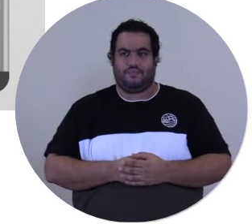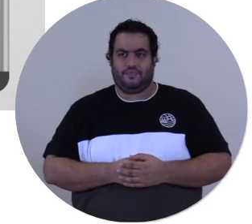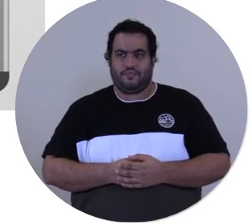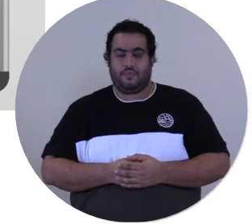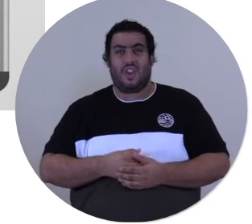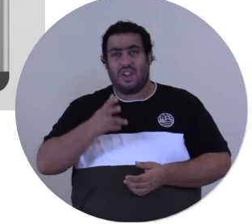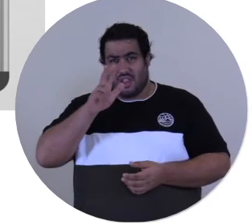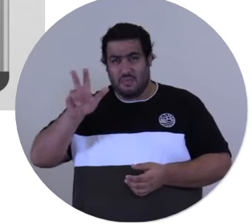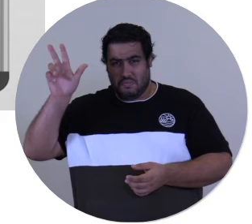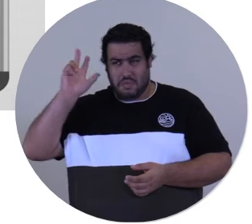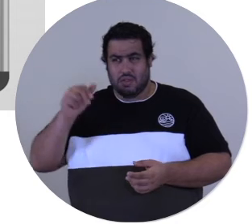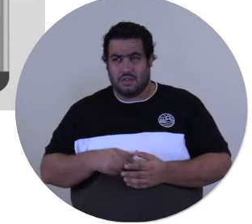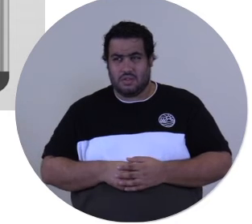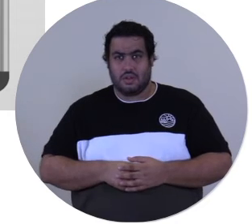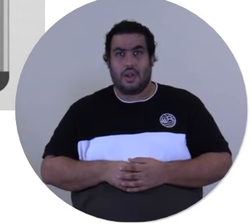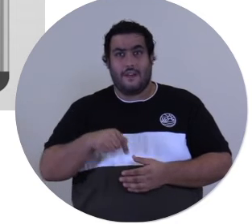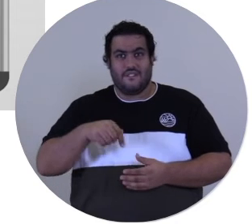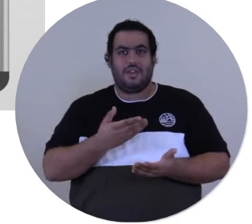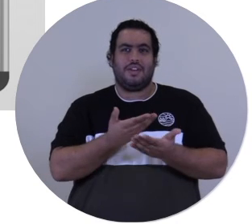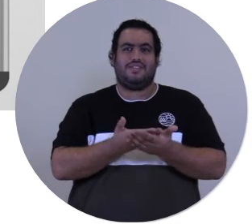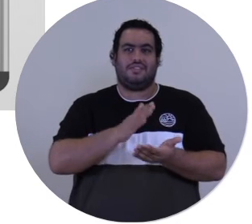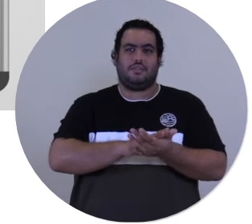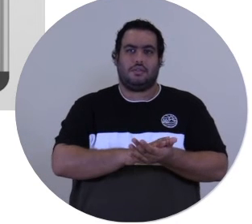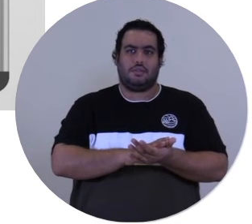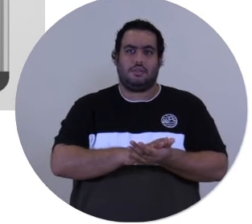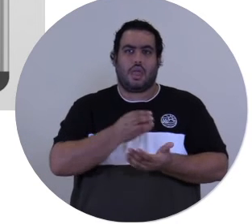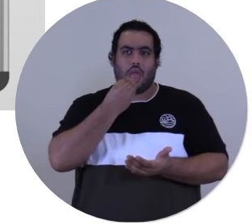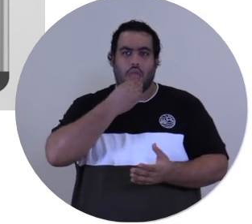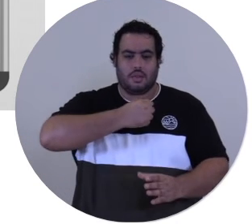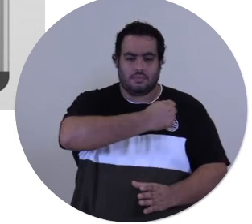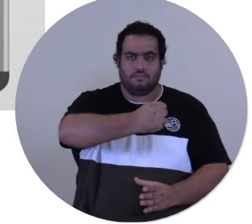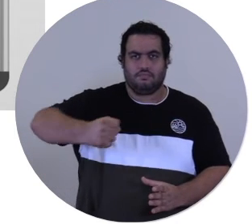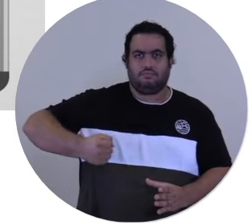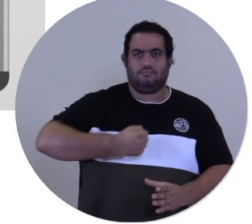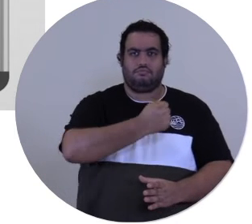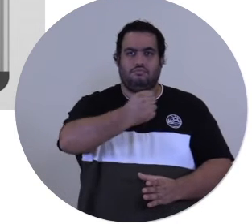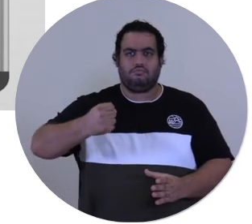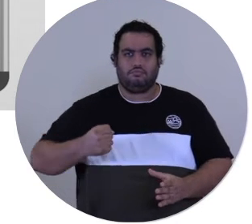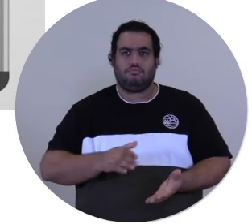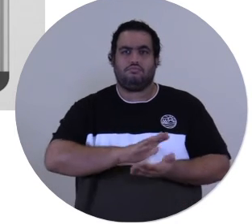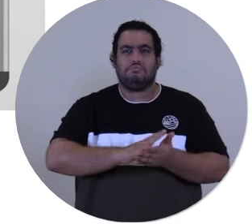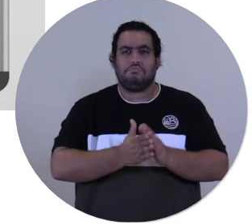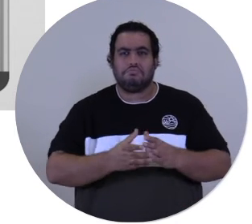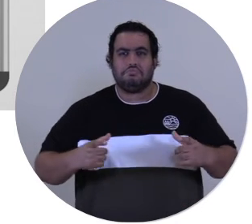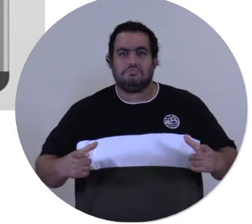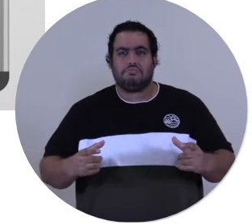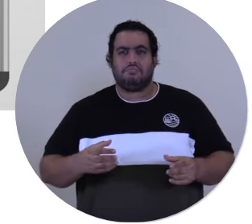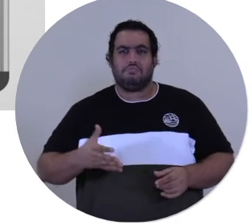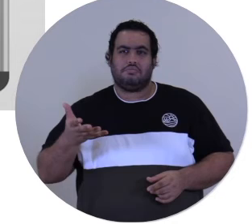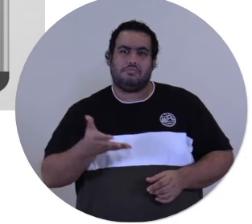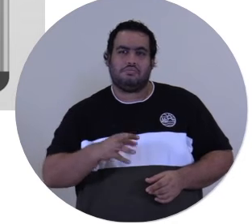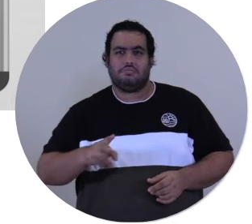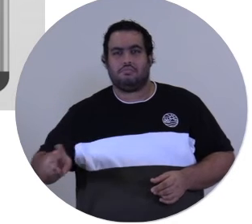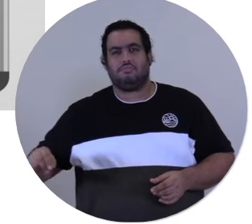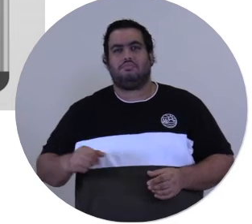Also in the past, people enjoyed cookery. Cookery is the practice or skill of preparing or